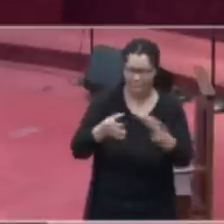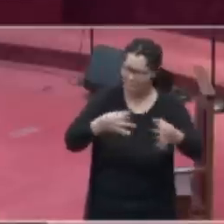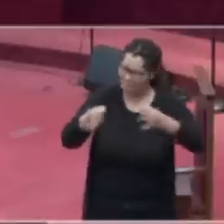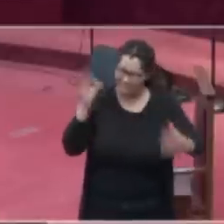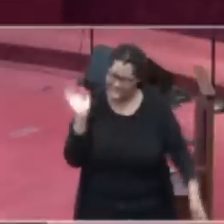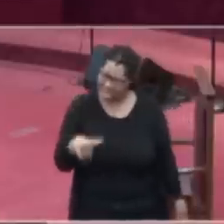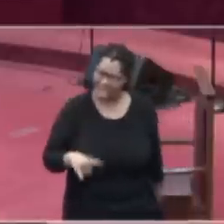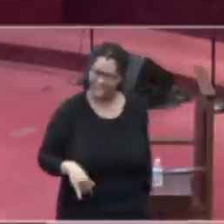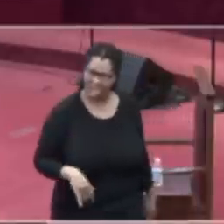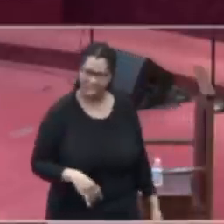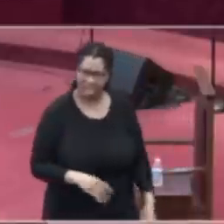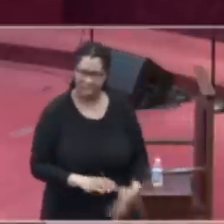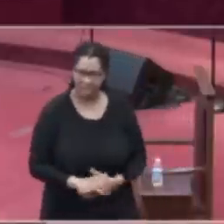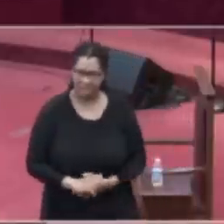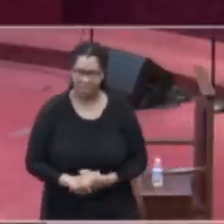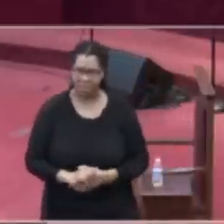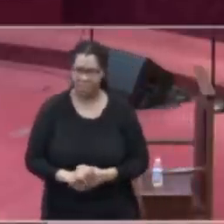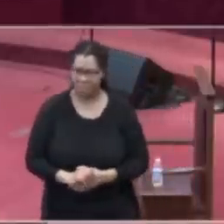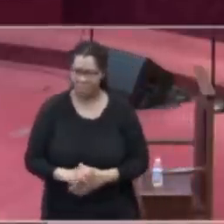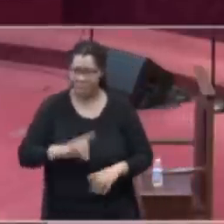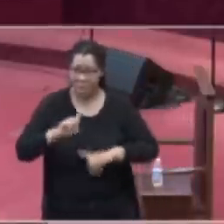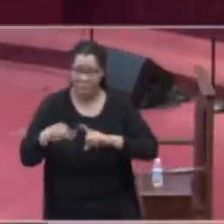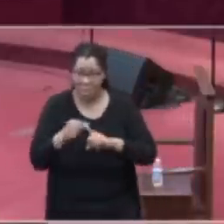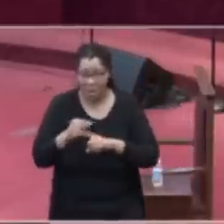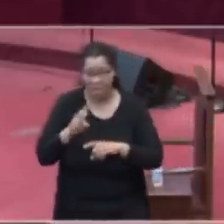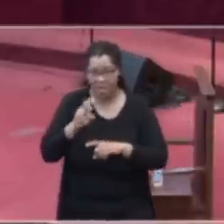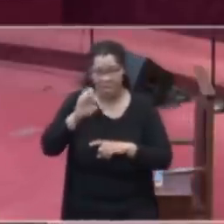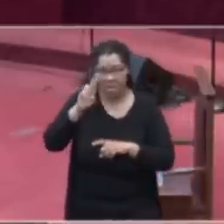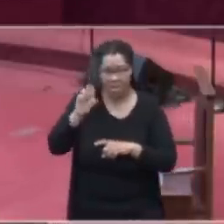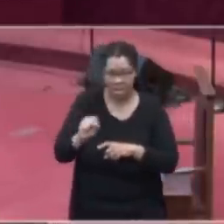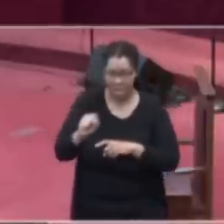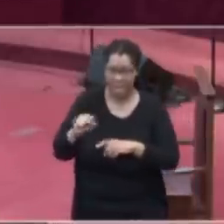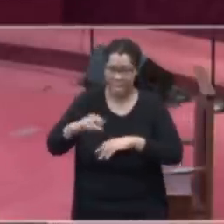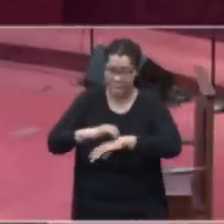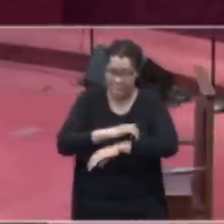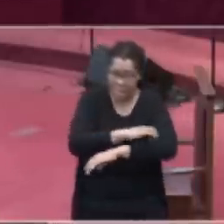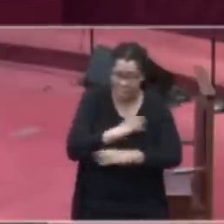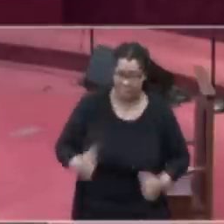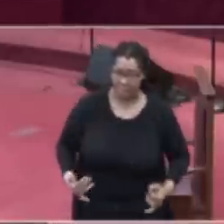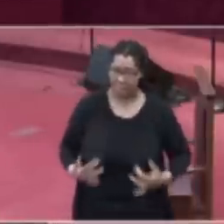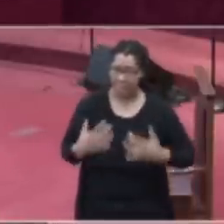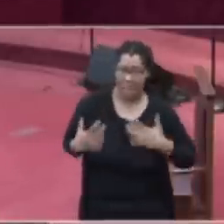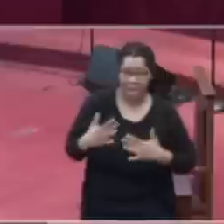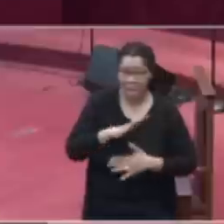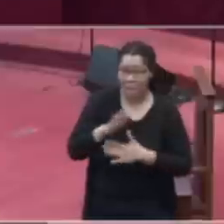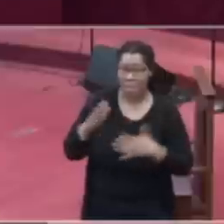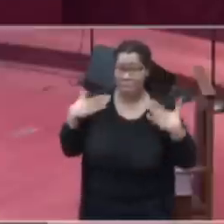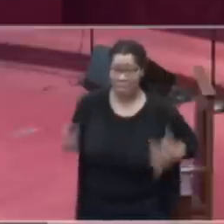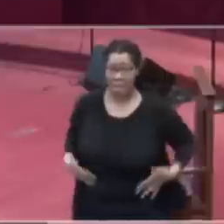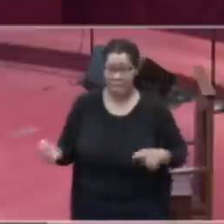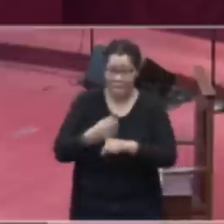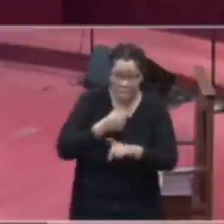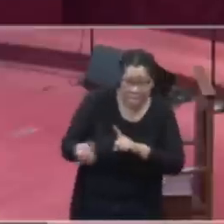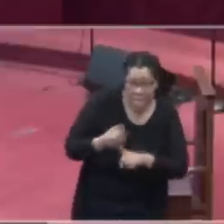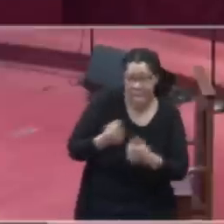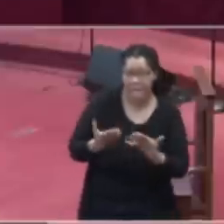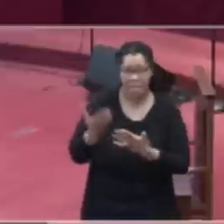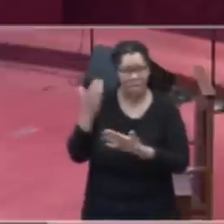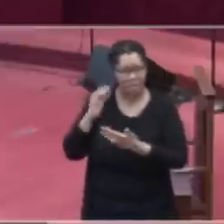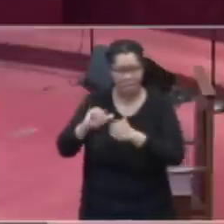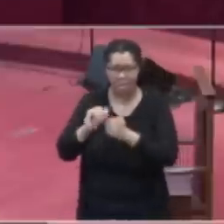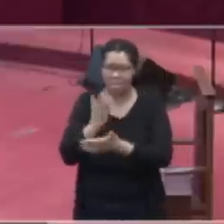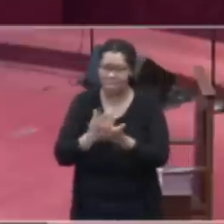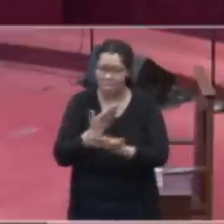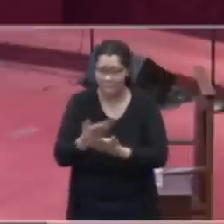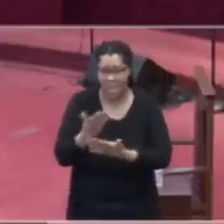explain that when a virus enters your body goes on straight attack? And I know why we try to take stuff to knock a